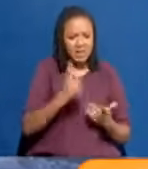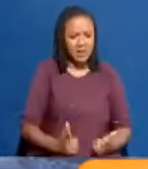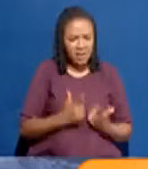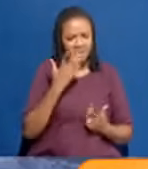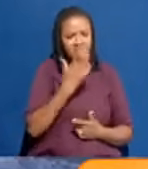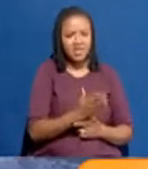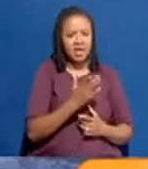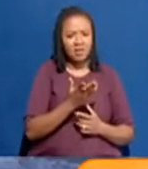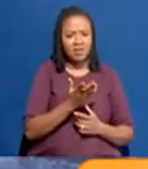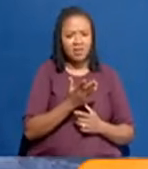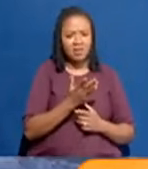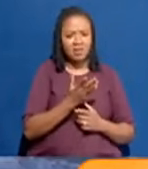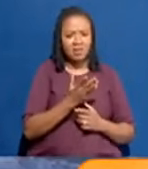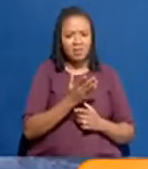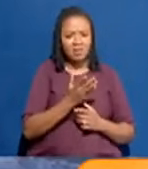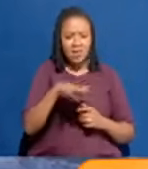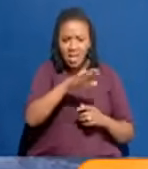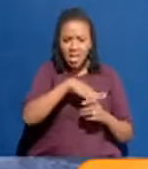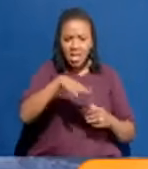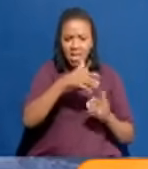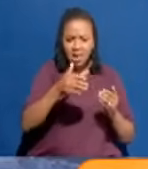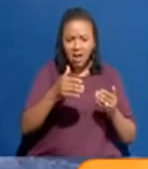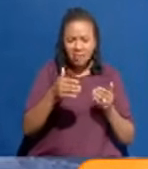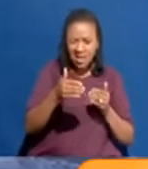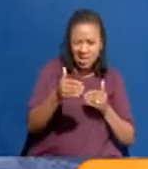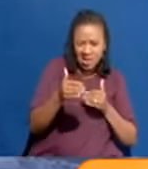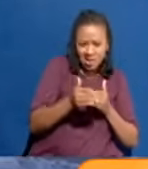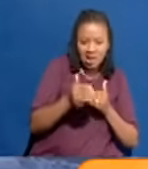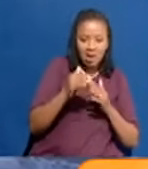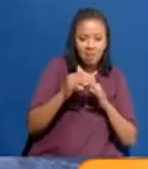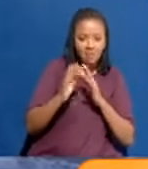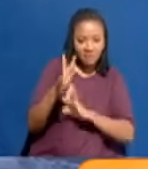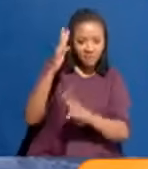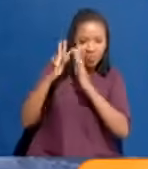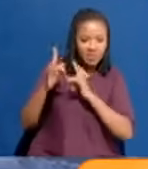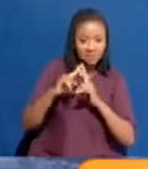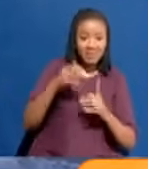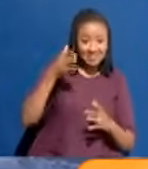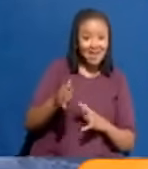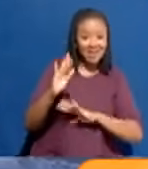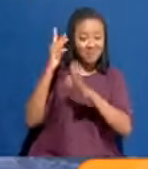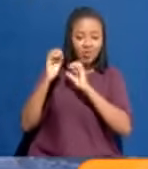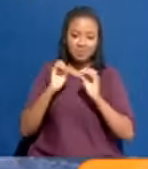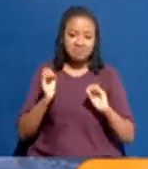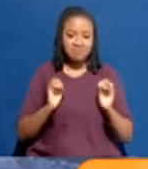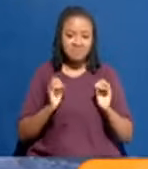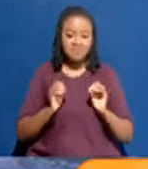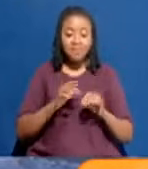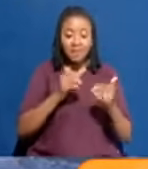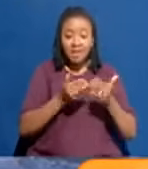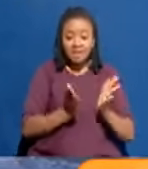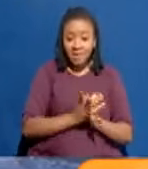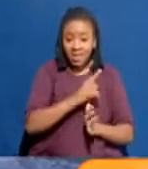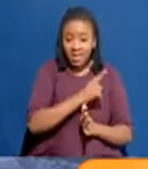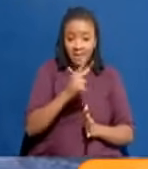the fringe of the forest for nearly 5 decades. As our very own Laura Jenner reports, the affected families are calling for a